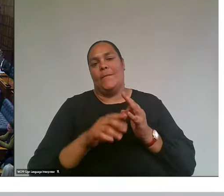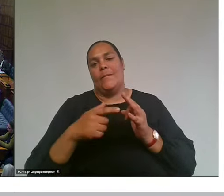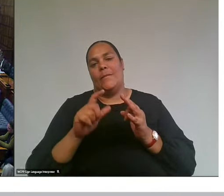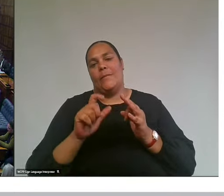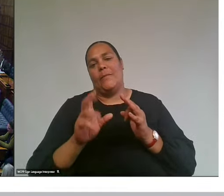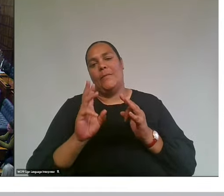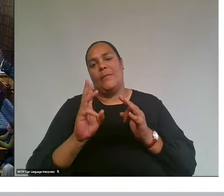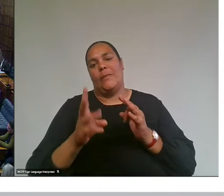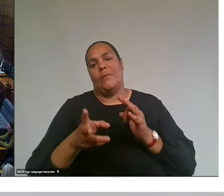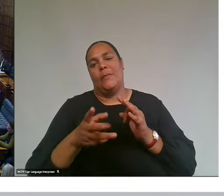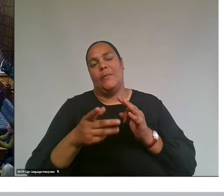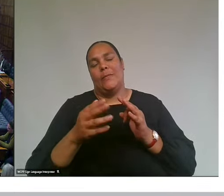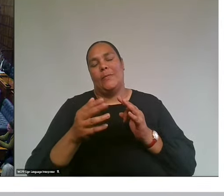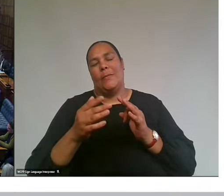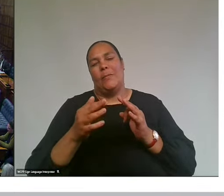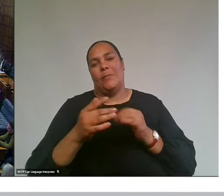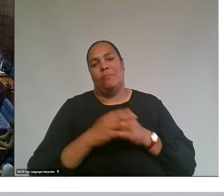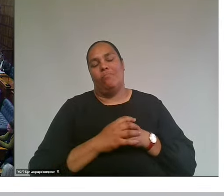will